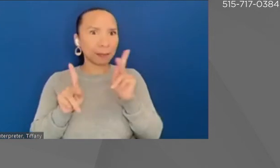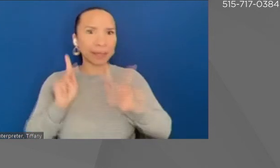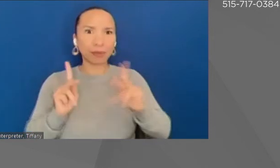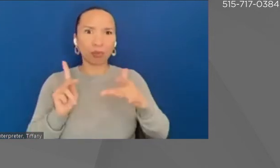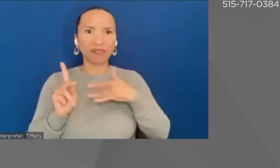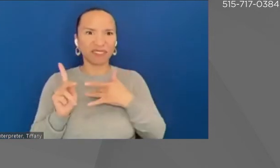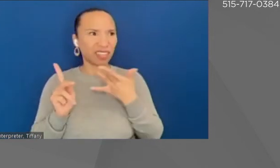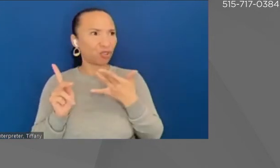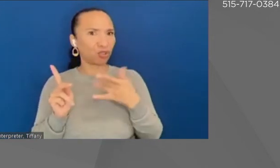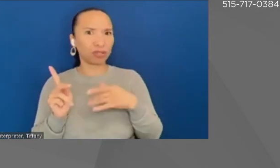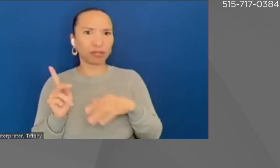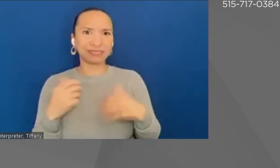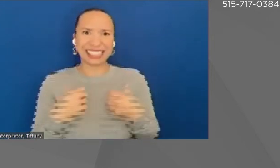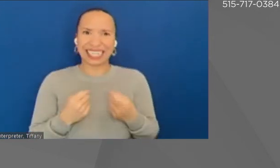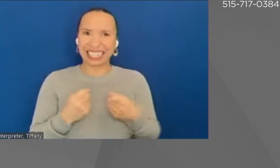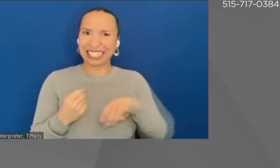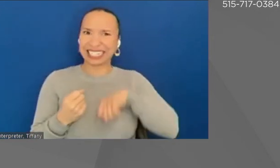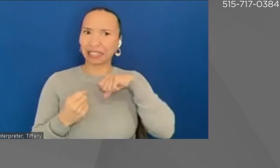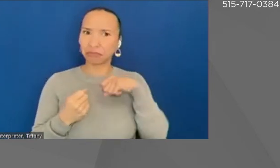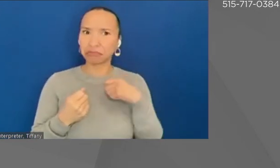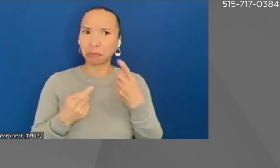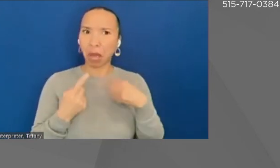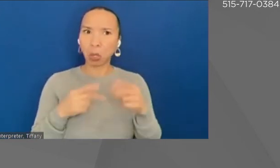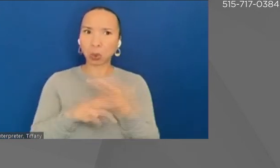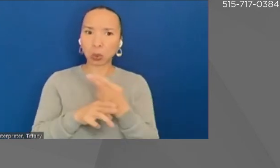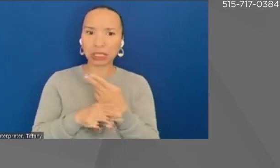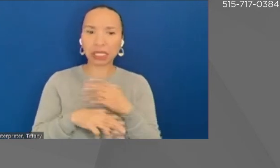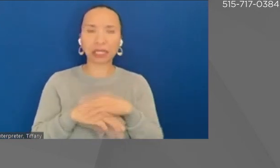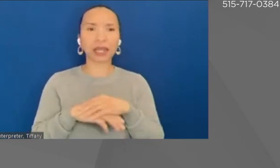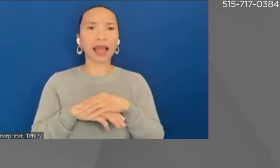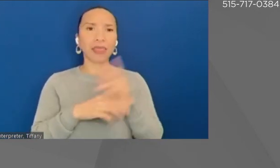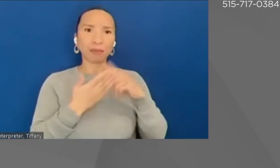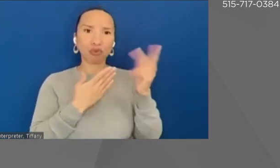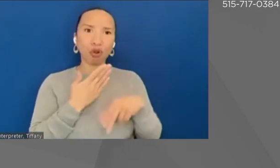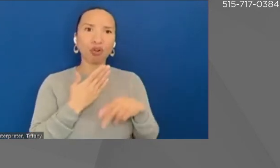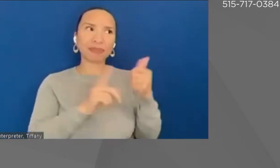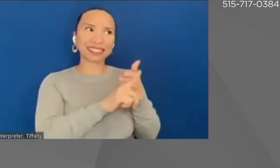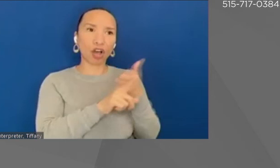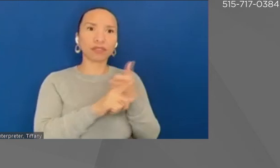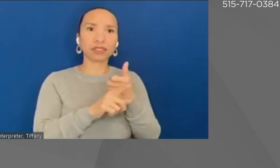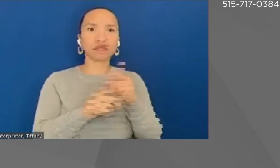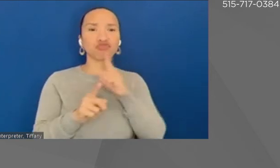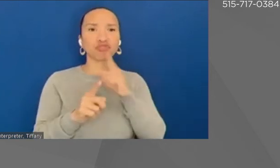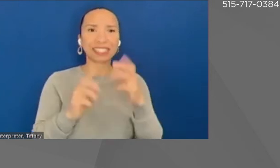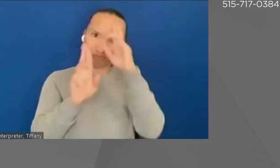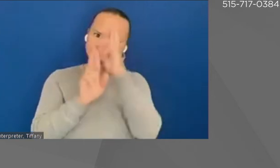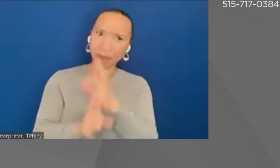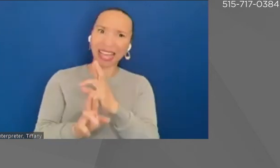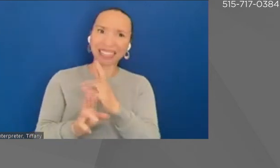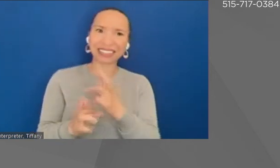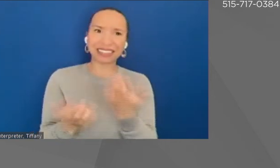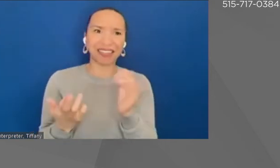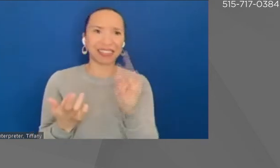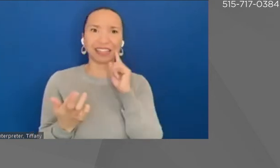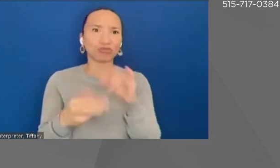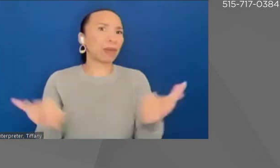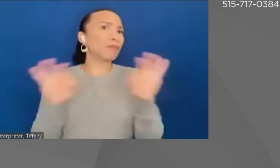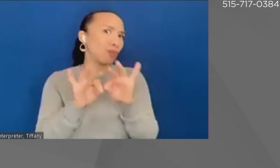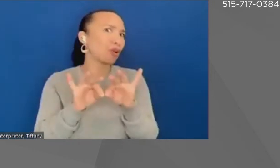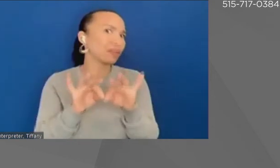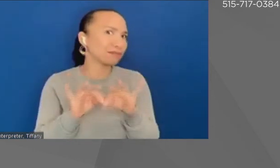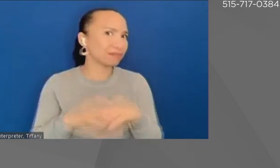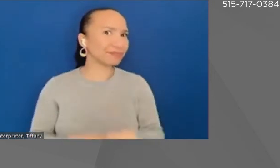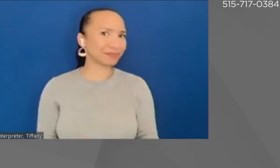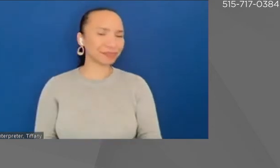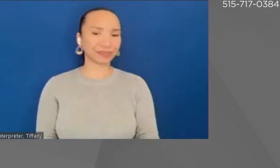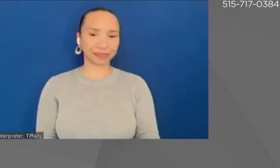sure that the program treats them with dignity, and then and that's so critical moving forward as well.